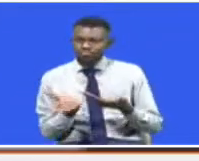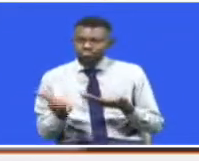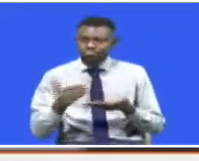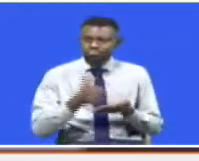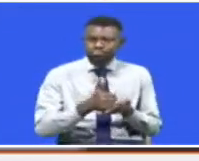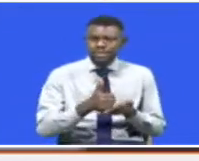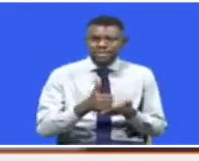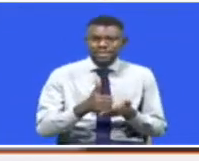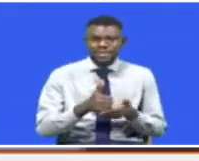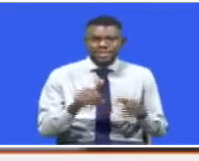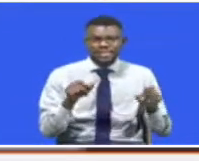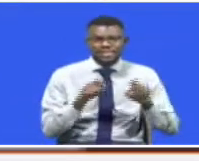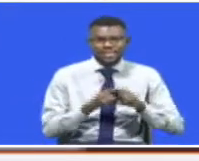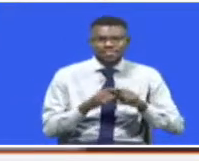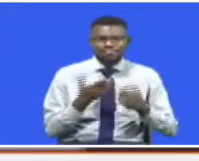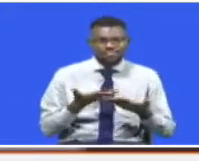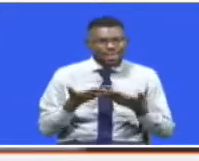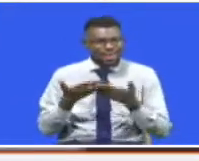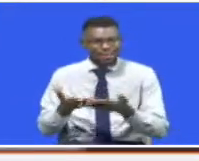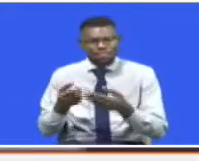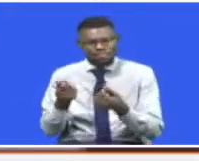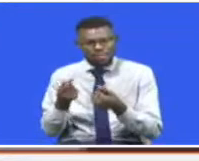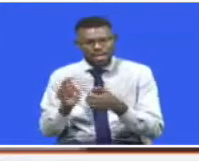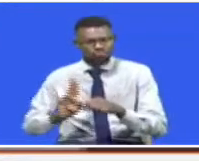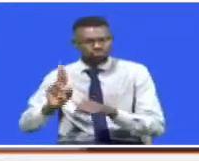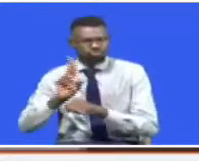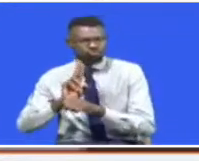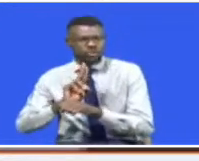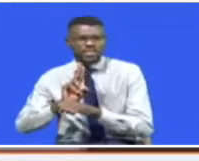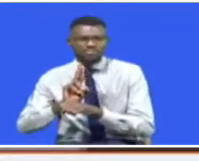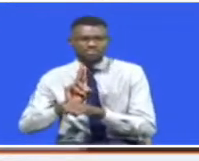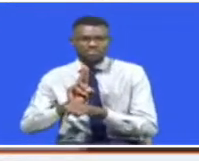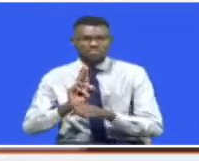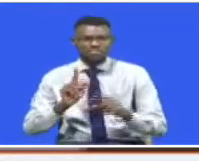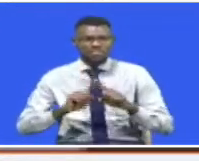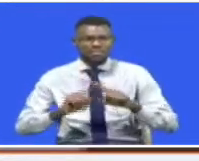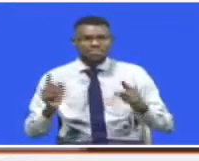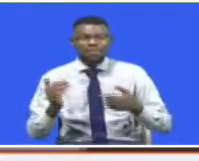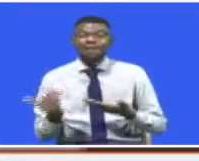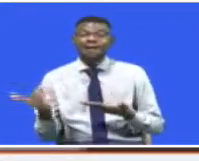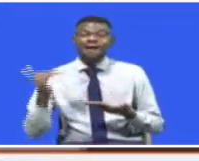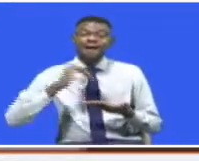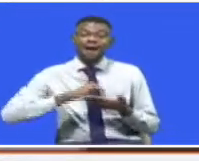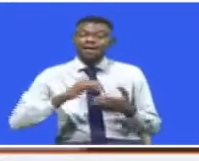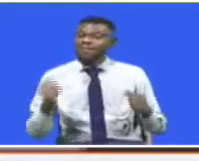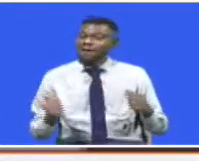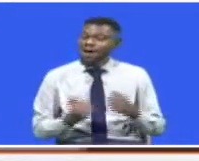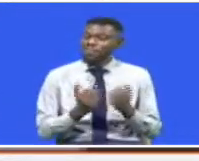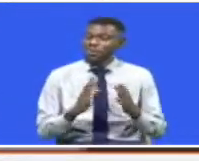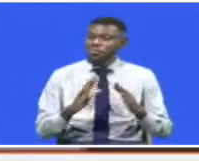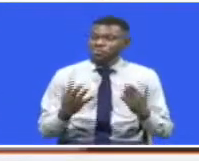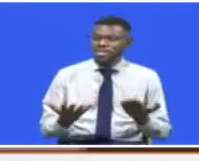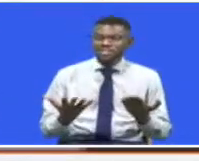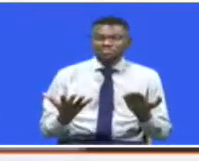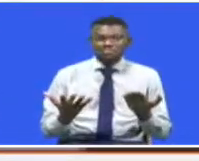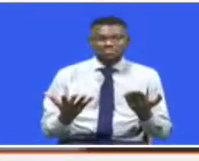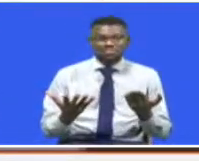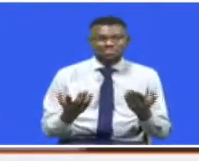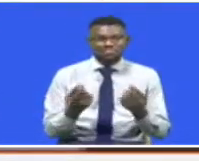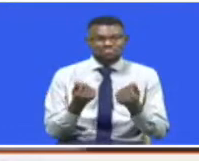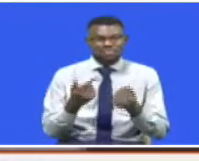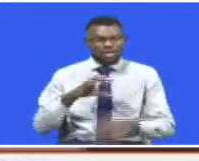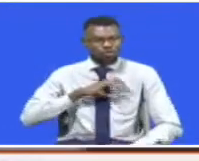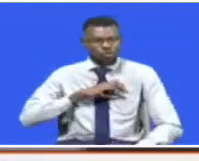to pick up some of those expenditures. But again, we have issues with own source